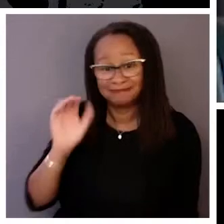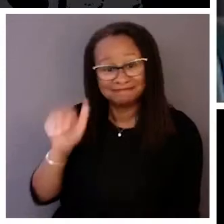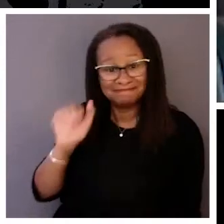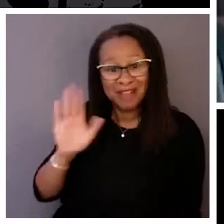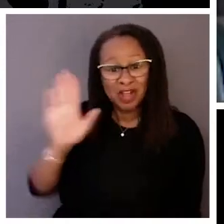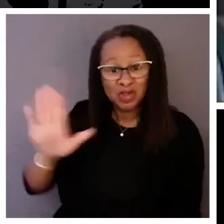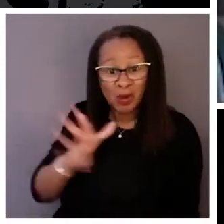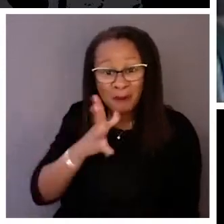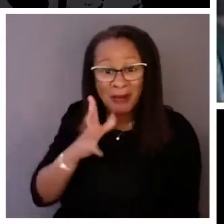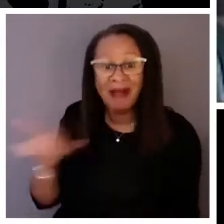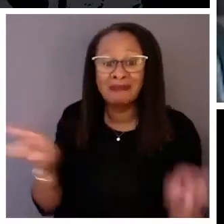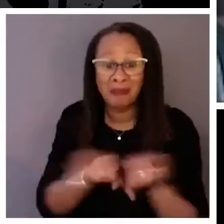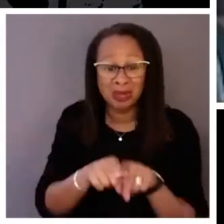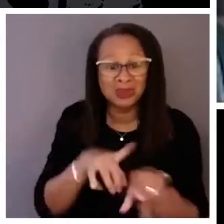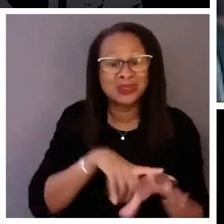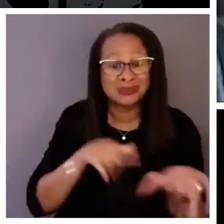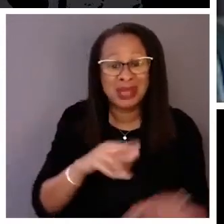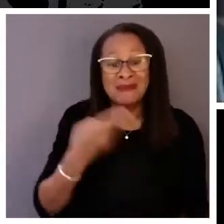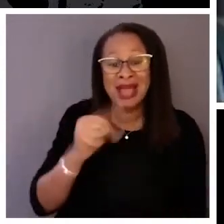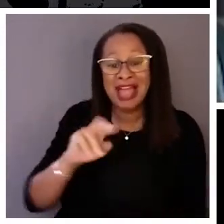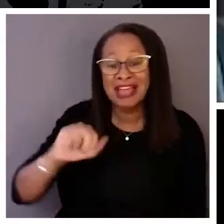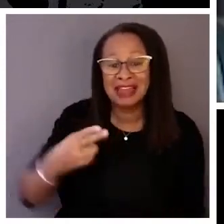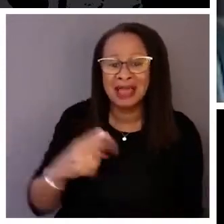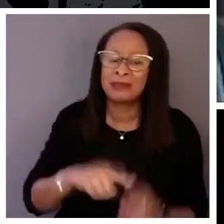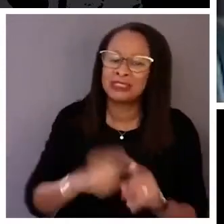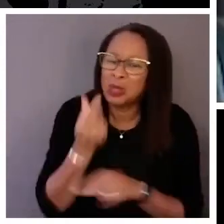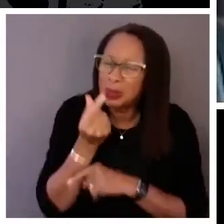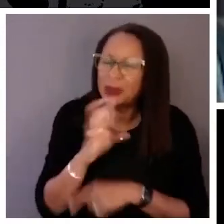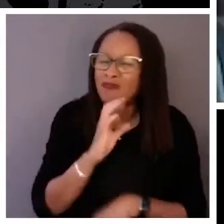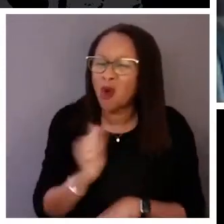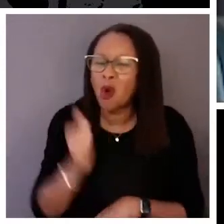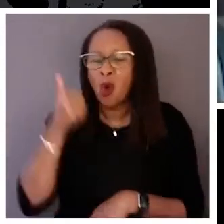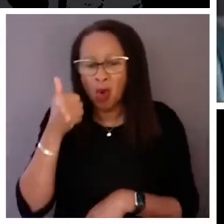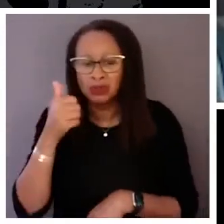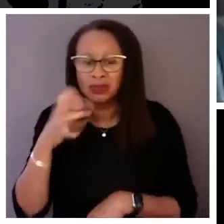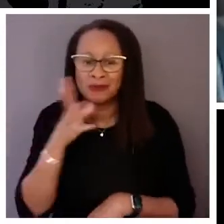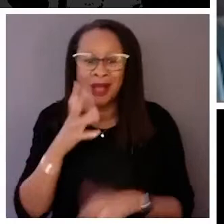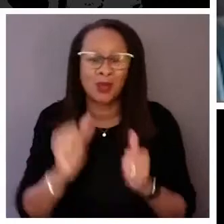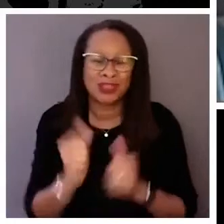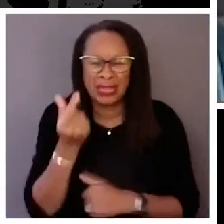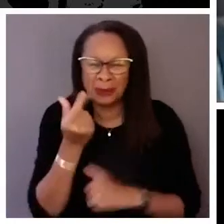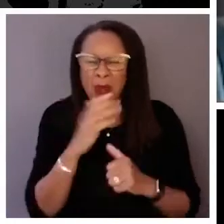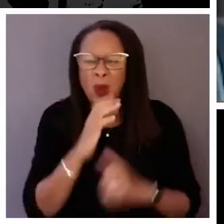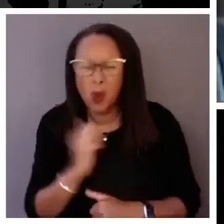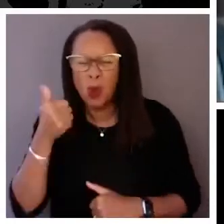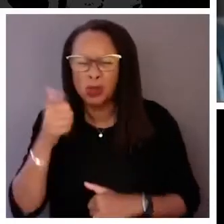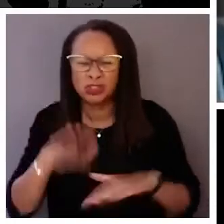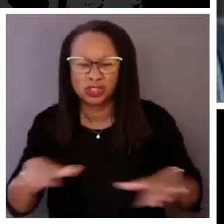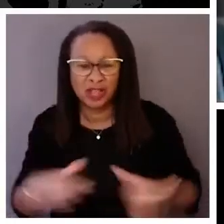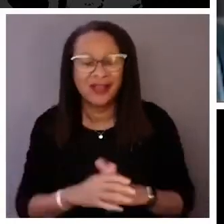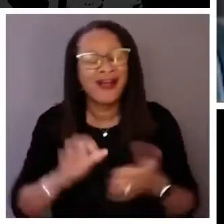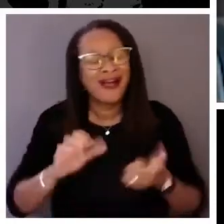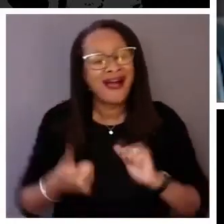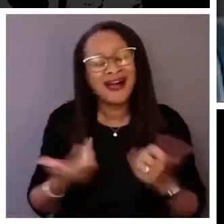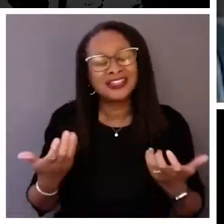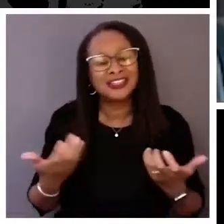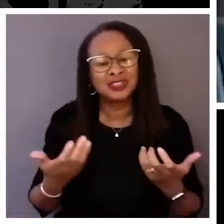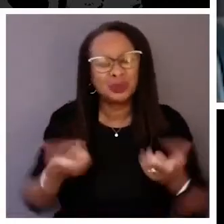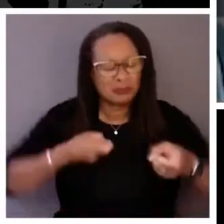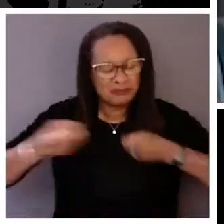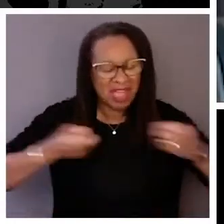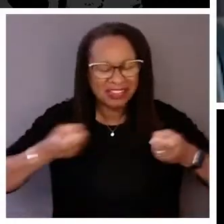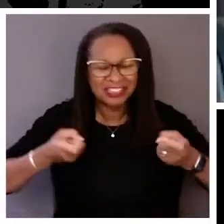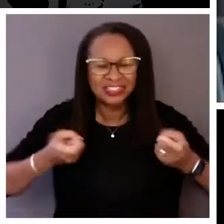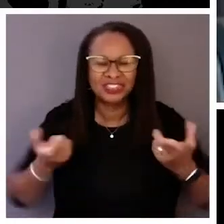is Hannah. So I just want to find out, because you're a little bit of an older mom with a slightly older child. How did you manage to get through